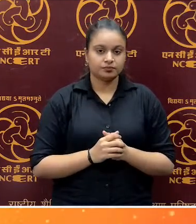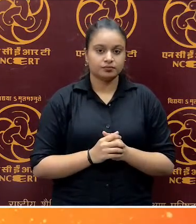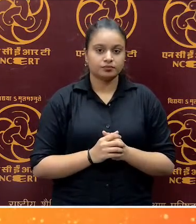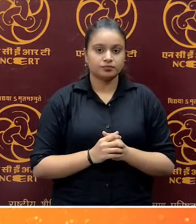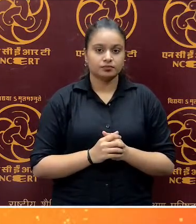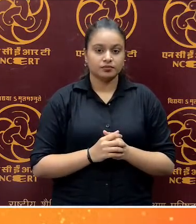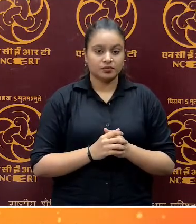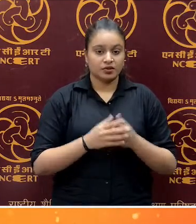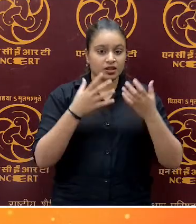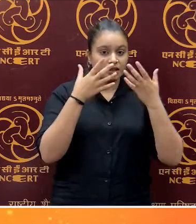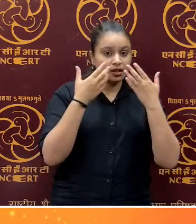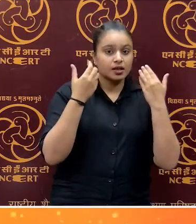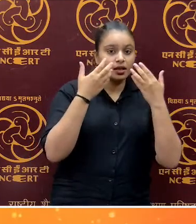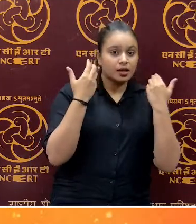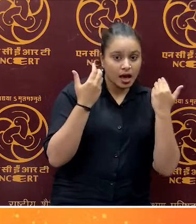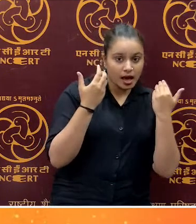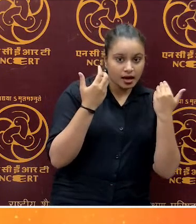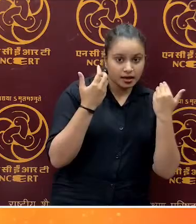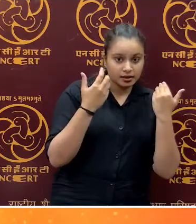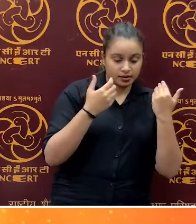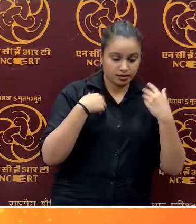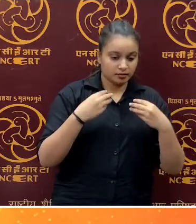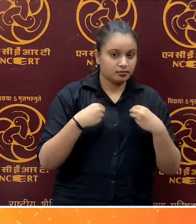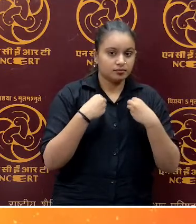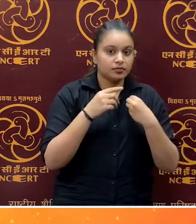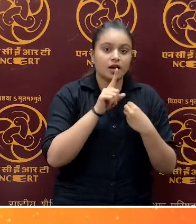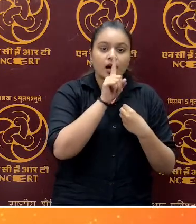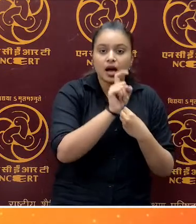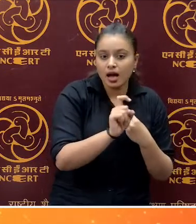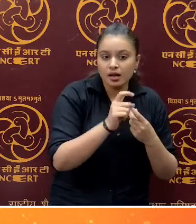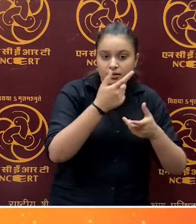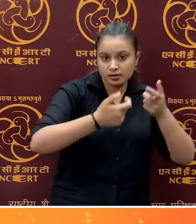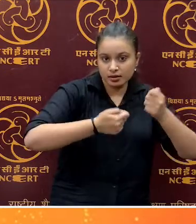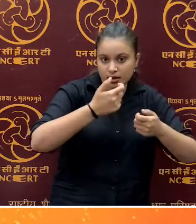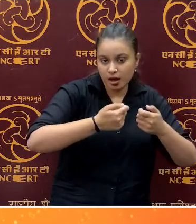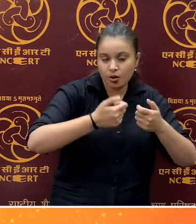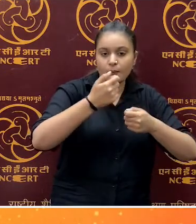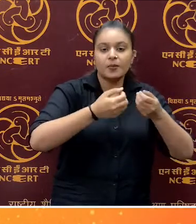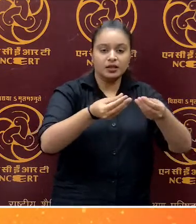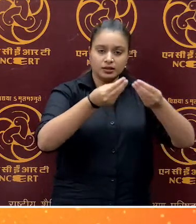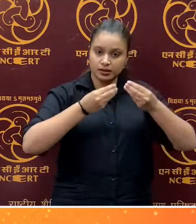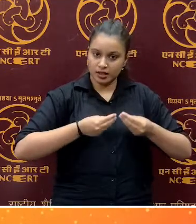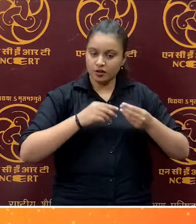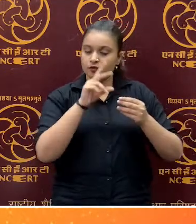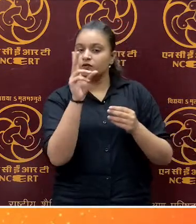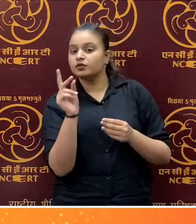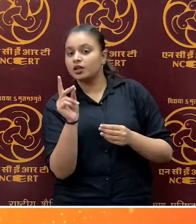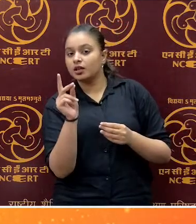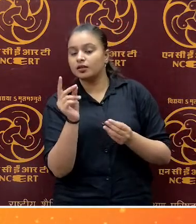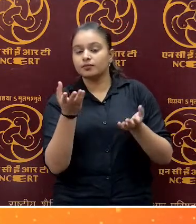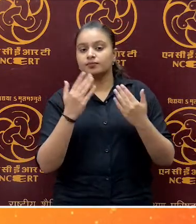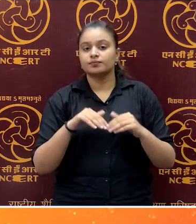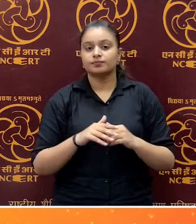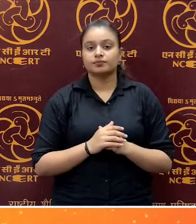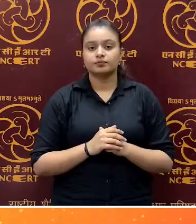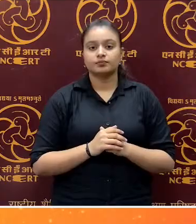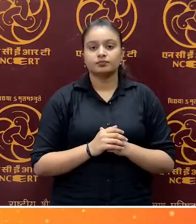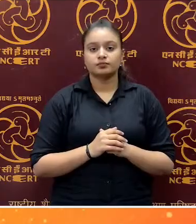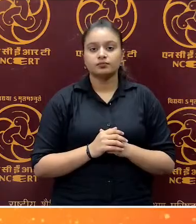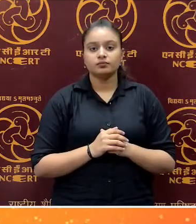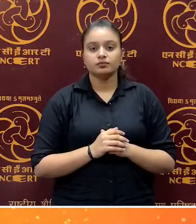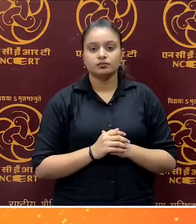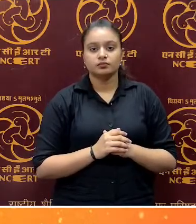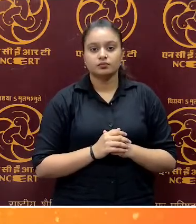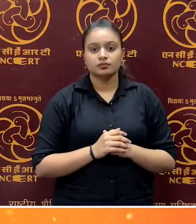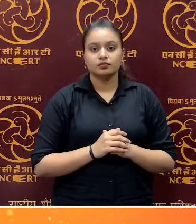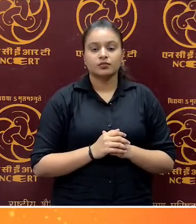cow, please give me some milk. Wow. And now second one, what will you give me? Ask the